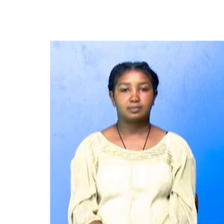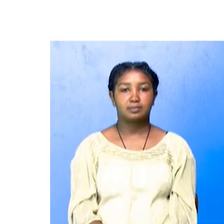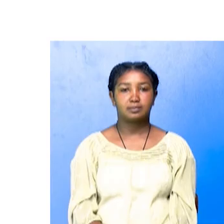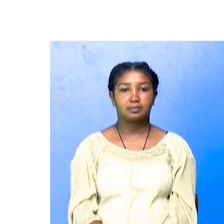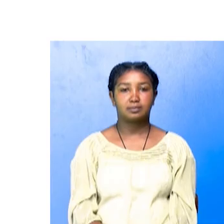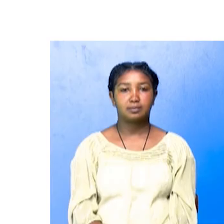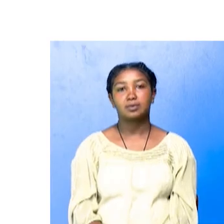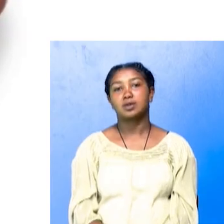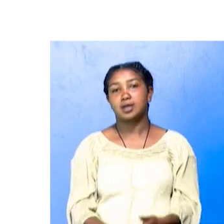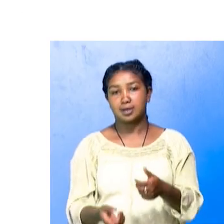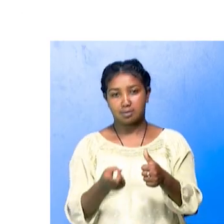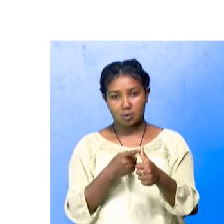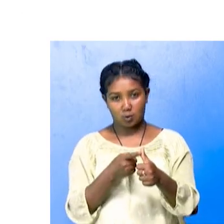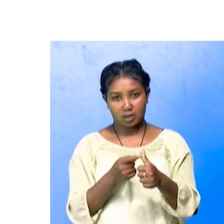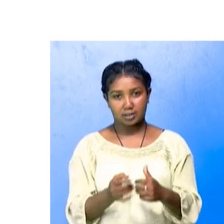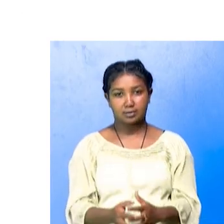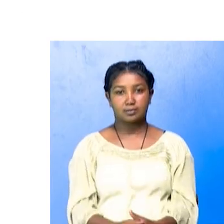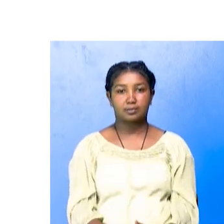Here is question number 1.